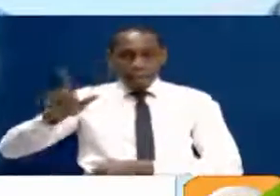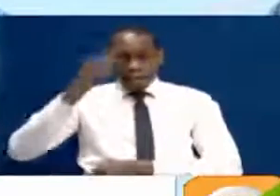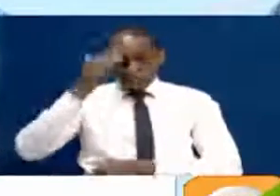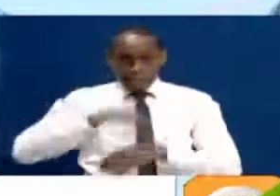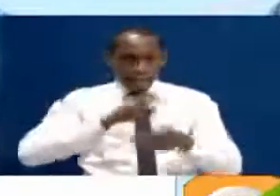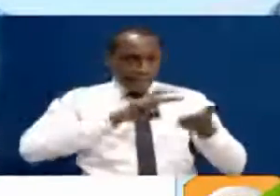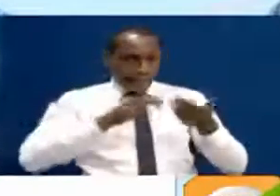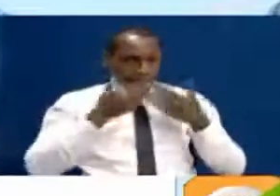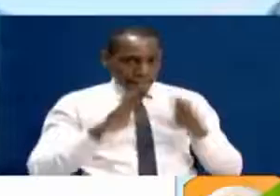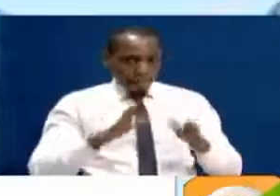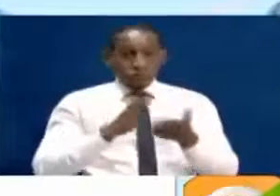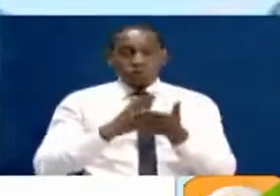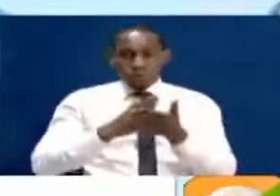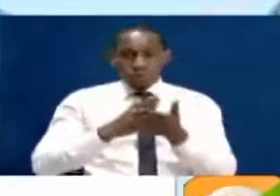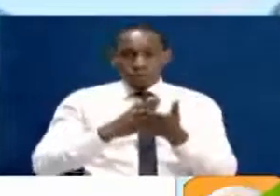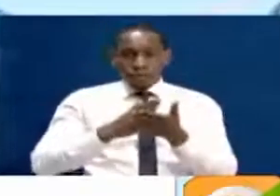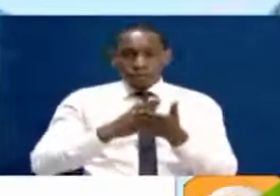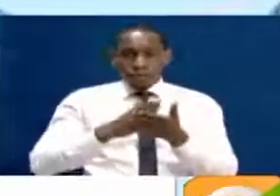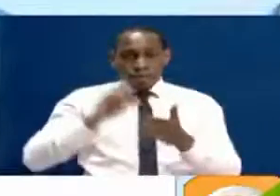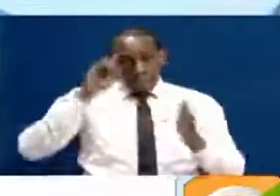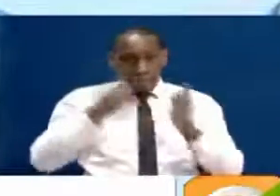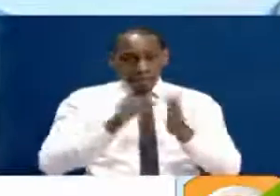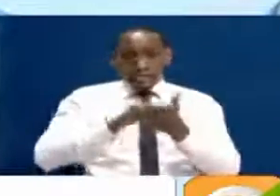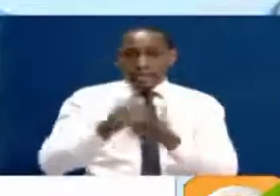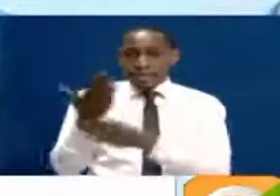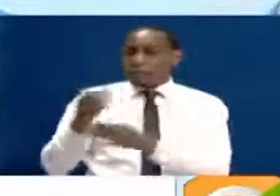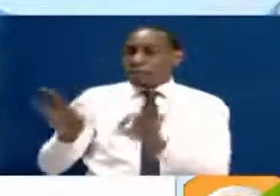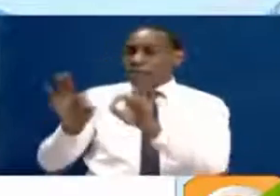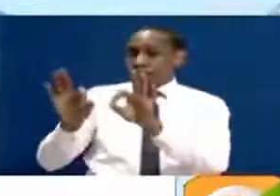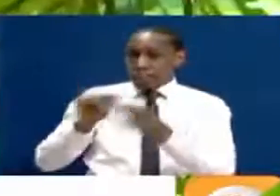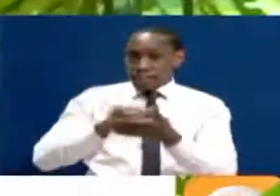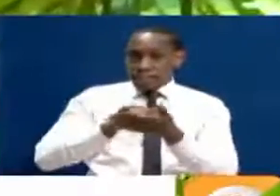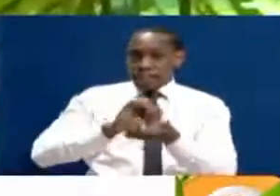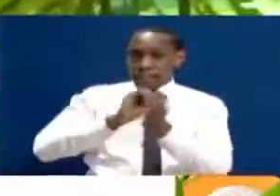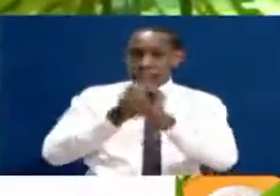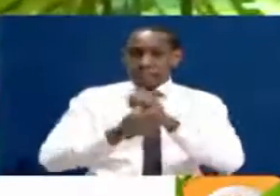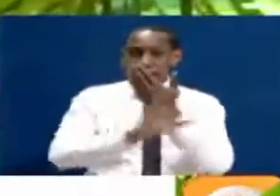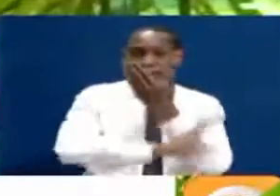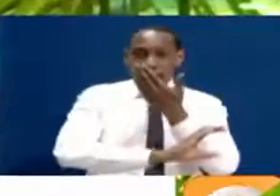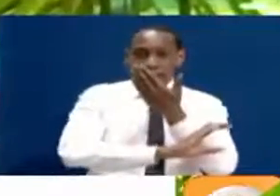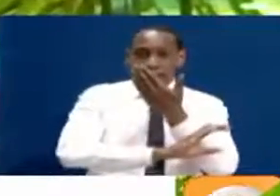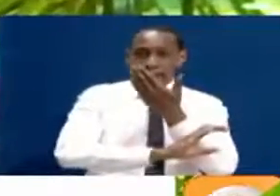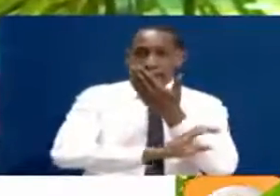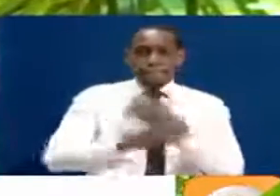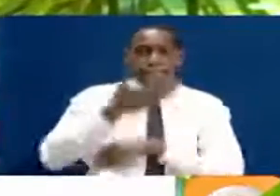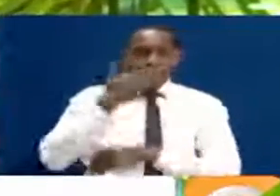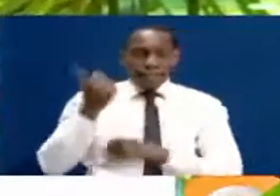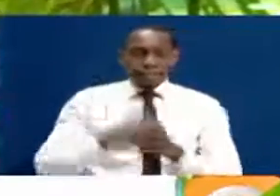do, they will realize it's a well-thought-out document that will change our country for the